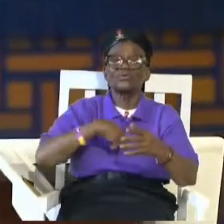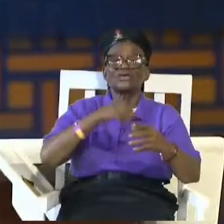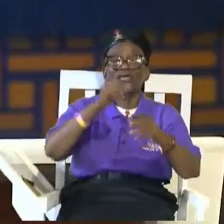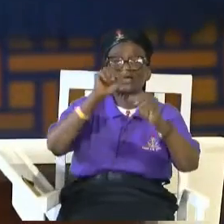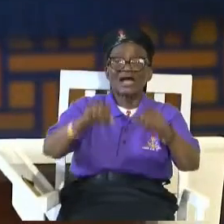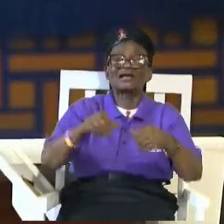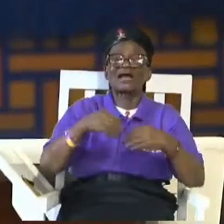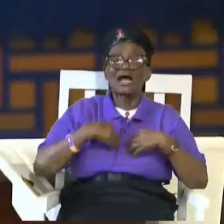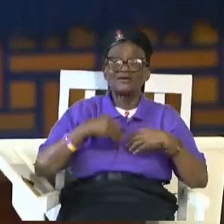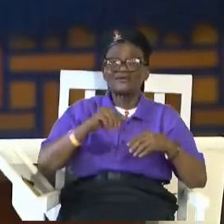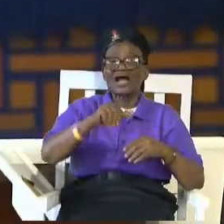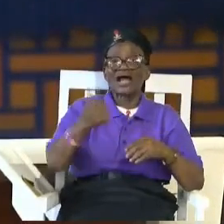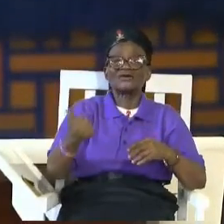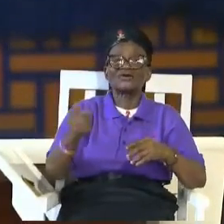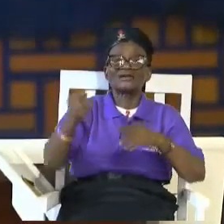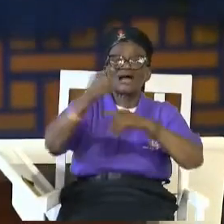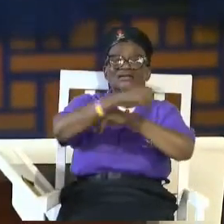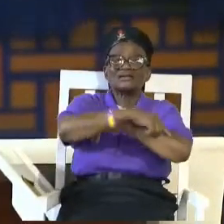day?